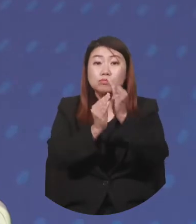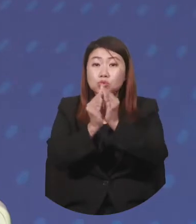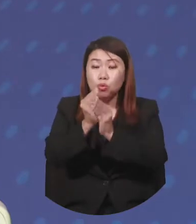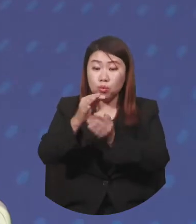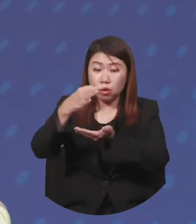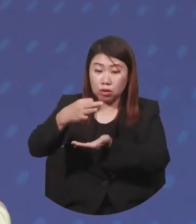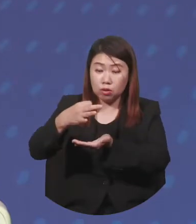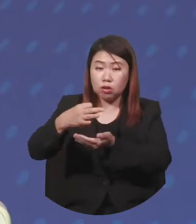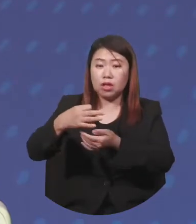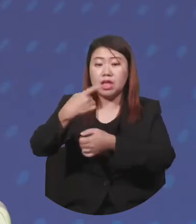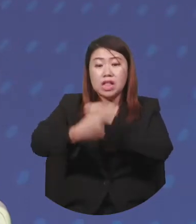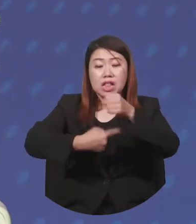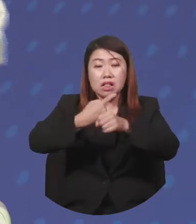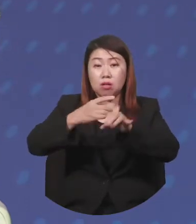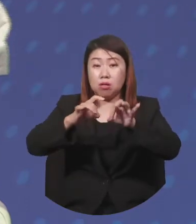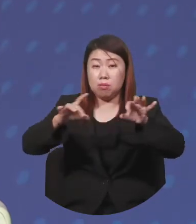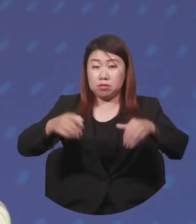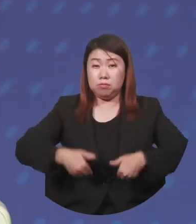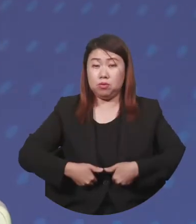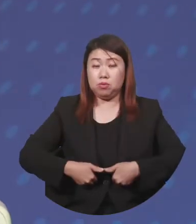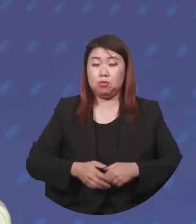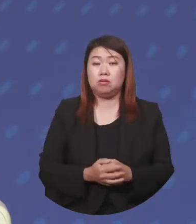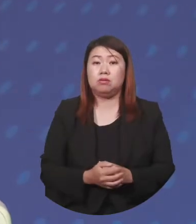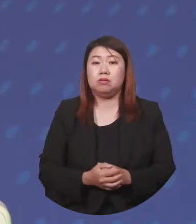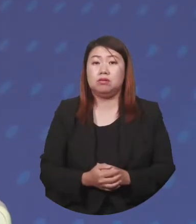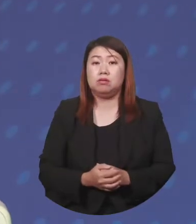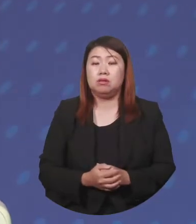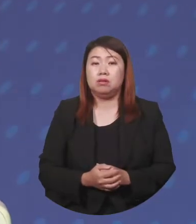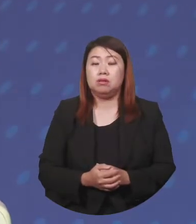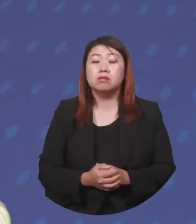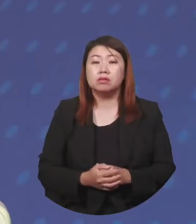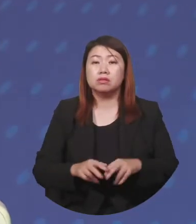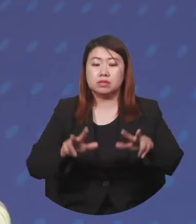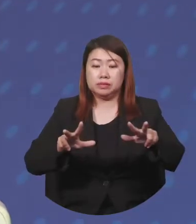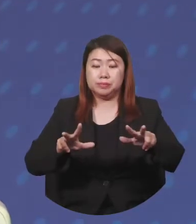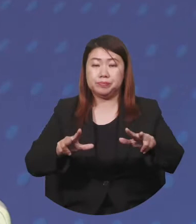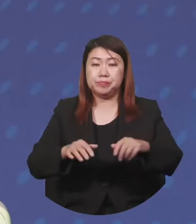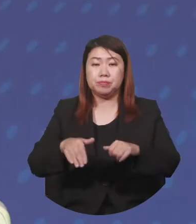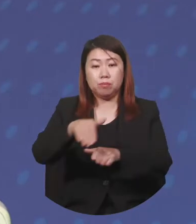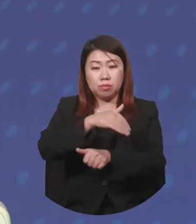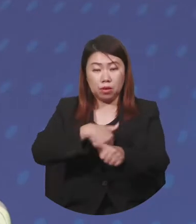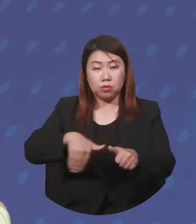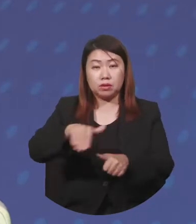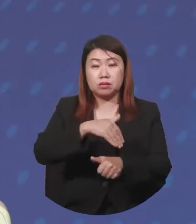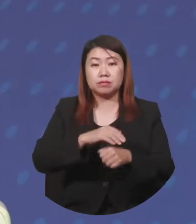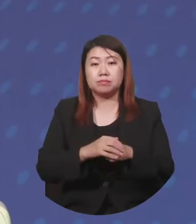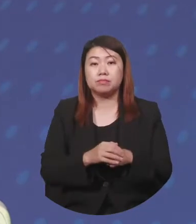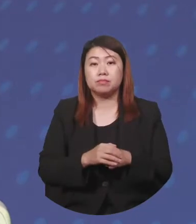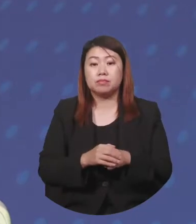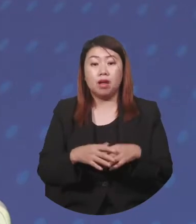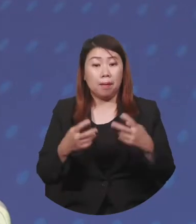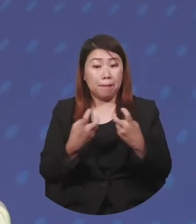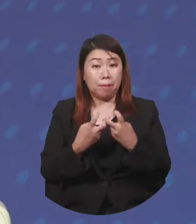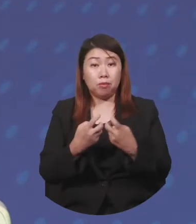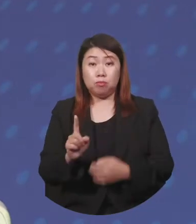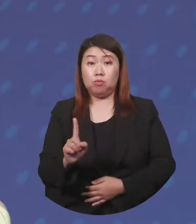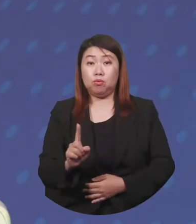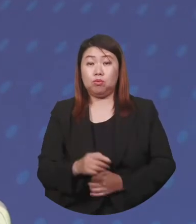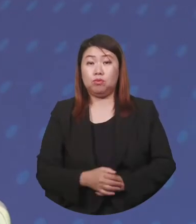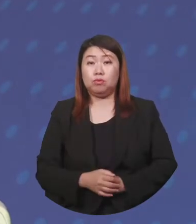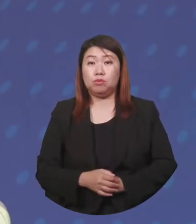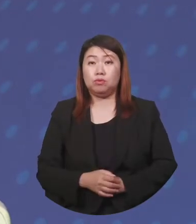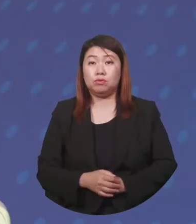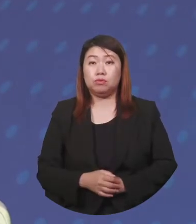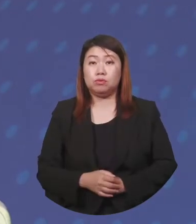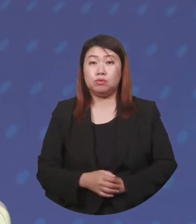is the environment. How do we do it? And as Stefan said this morning,